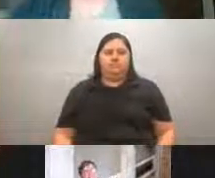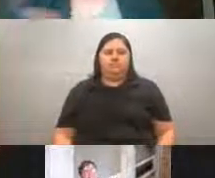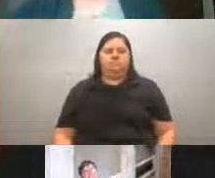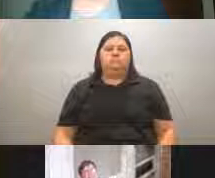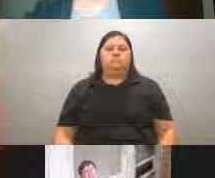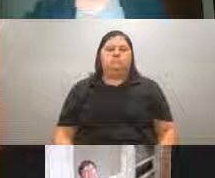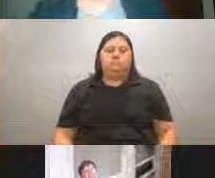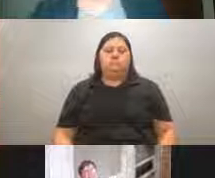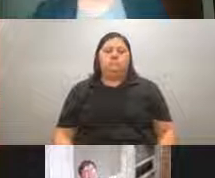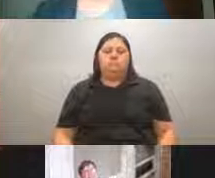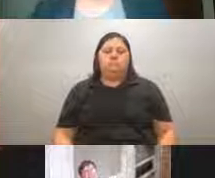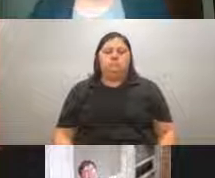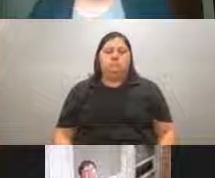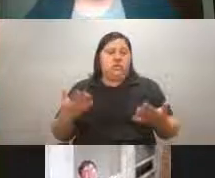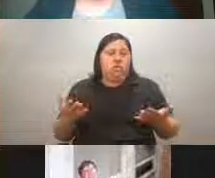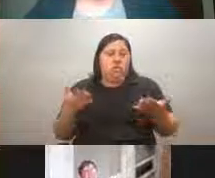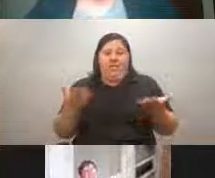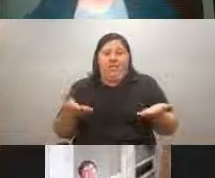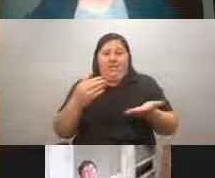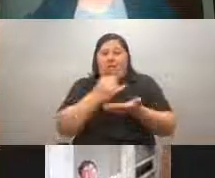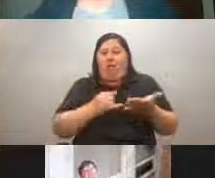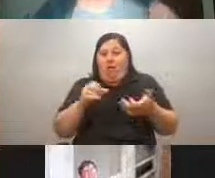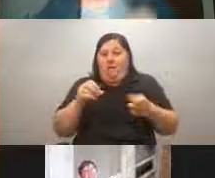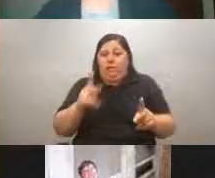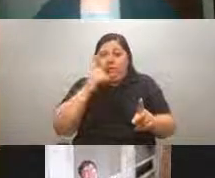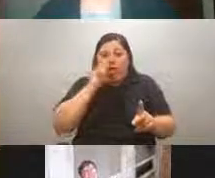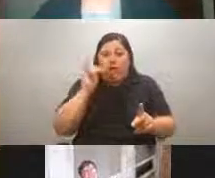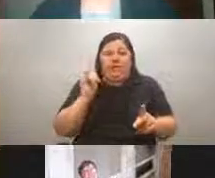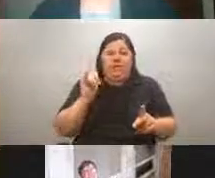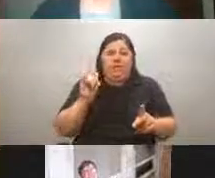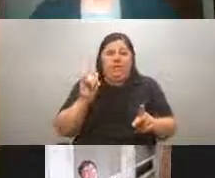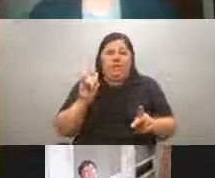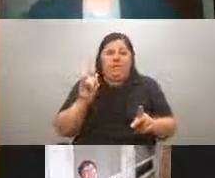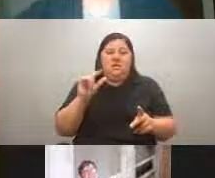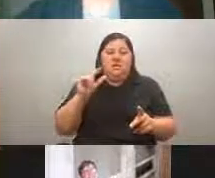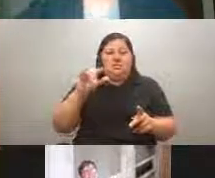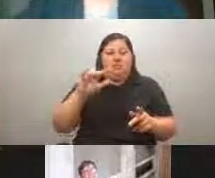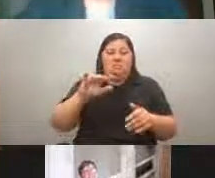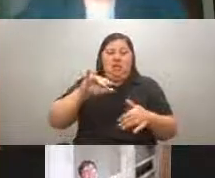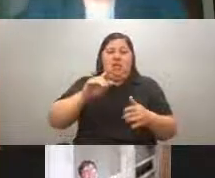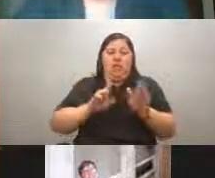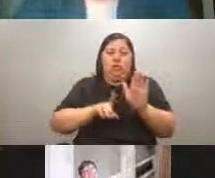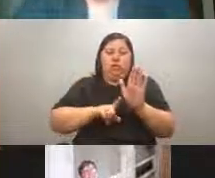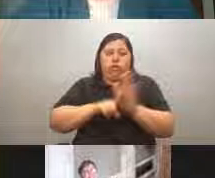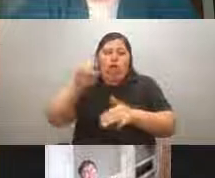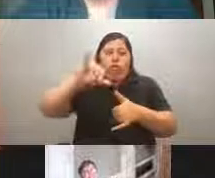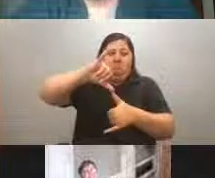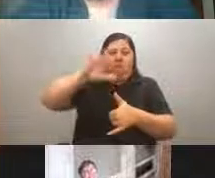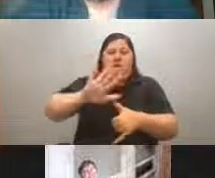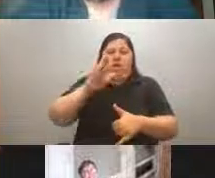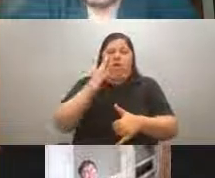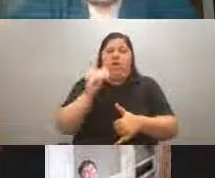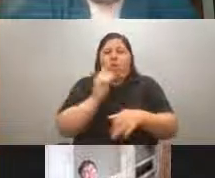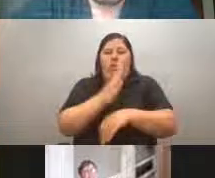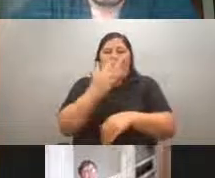So this is the art opportunity itself. It's about little over 15 feet high and almost 32